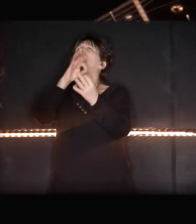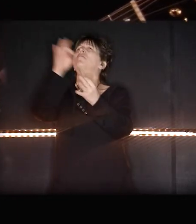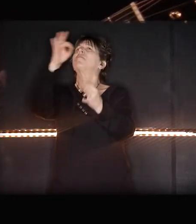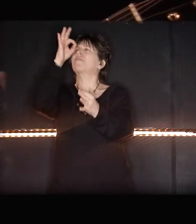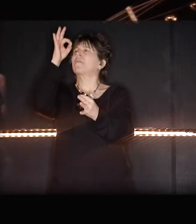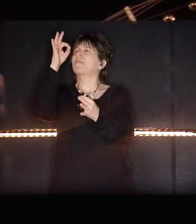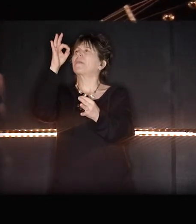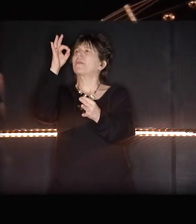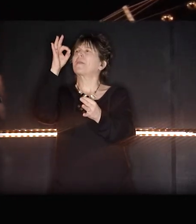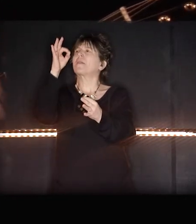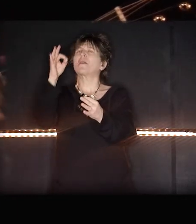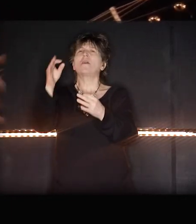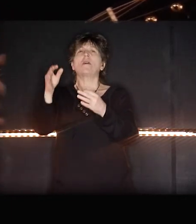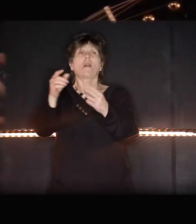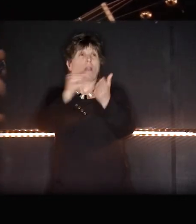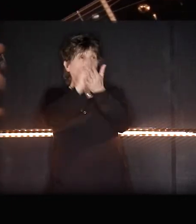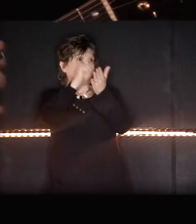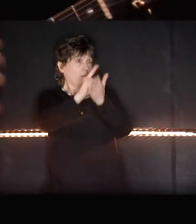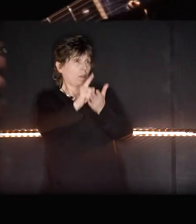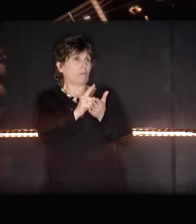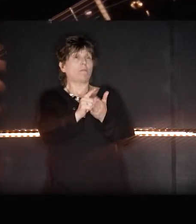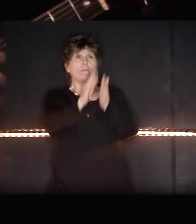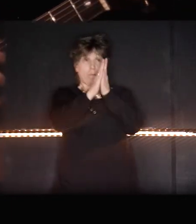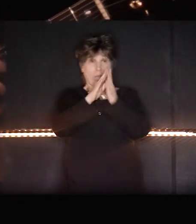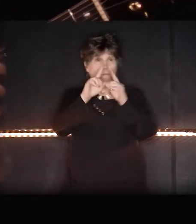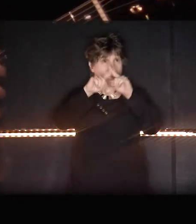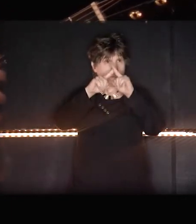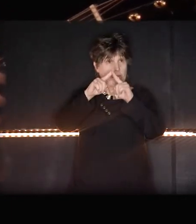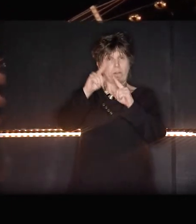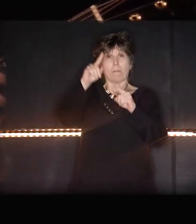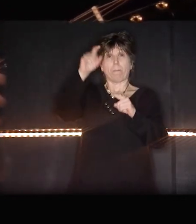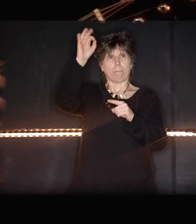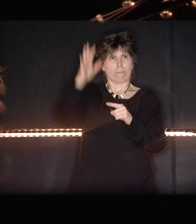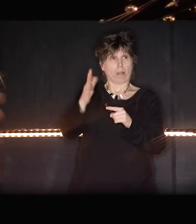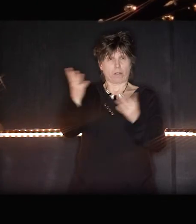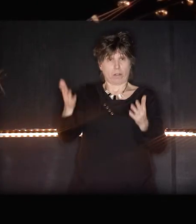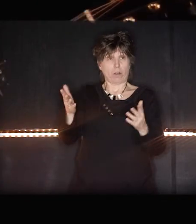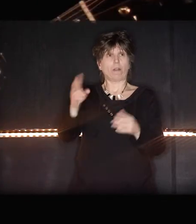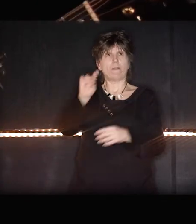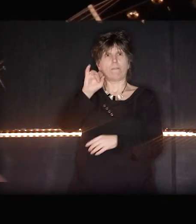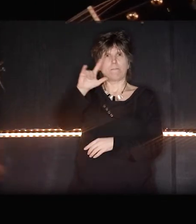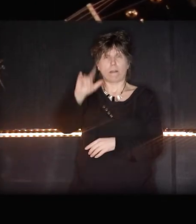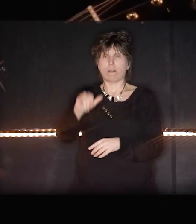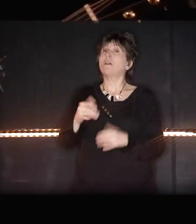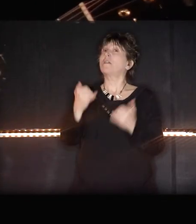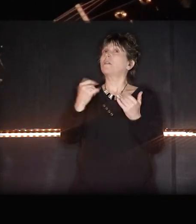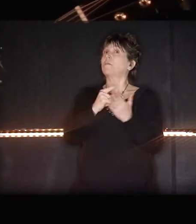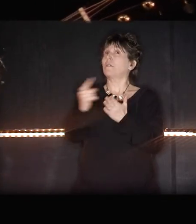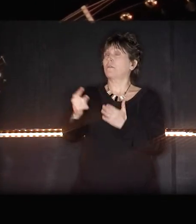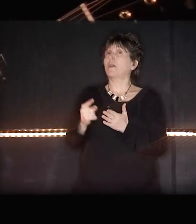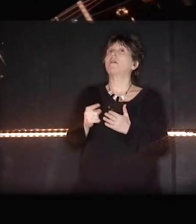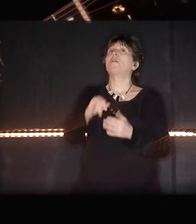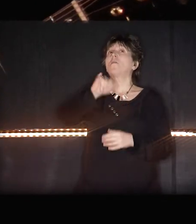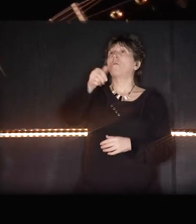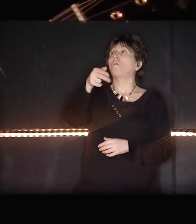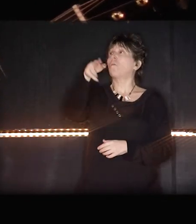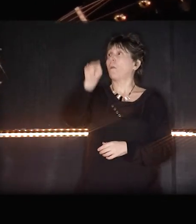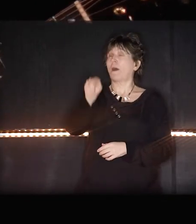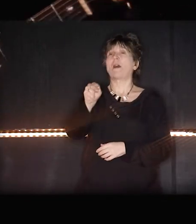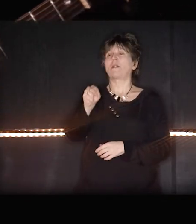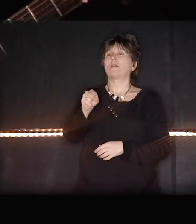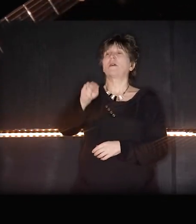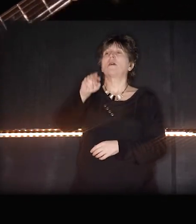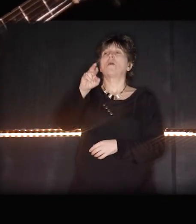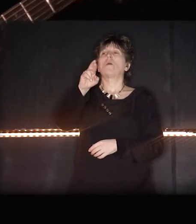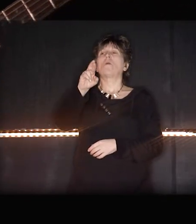And Holy Spirit is here. Amen. Well, every week we pray for another pastor in the valley. And this week we're praying for